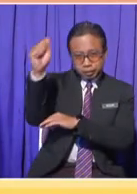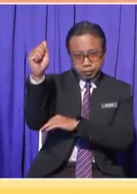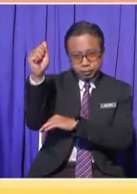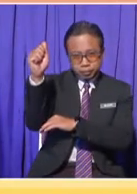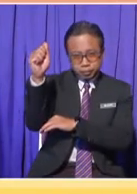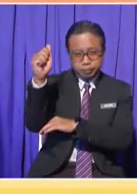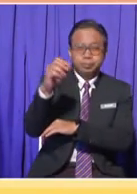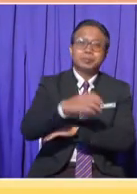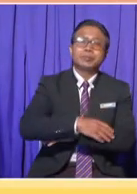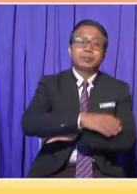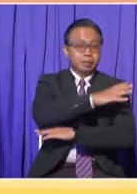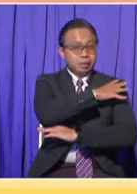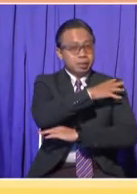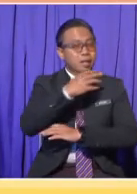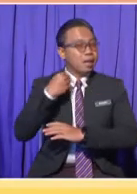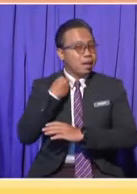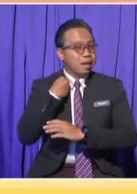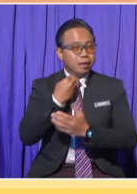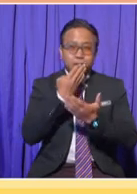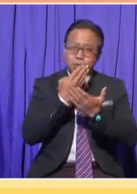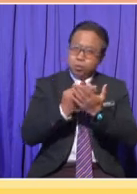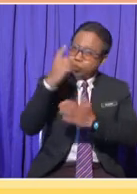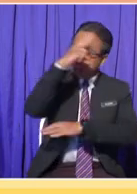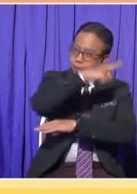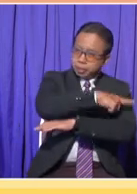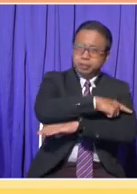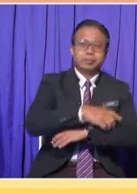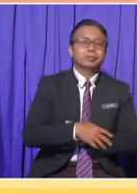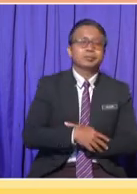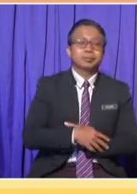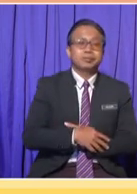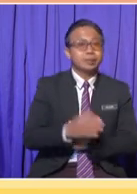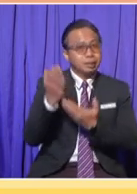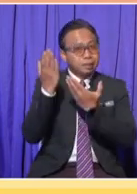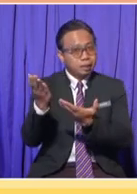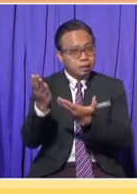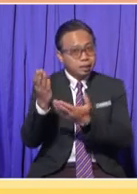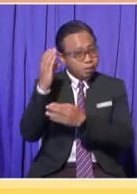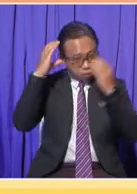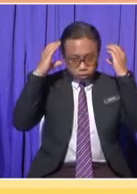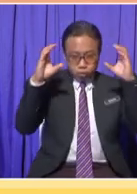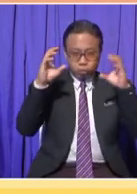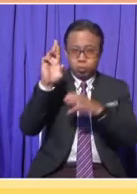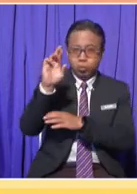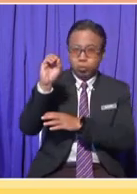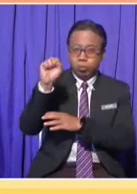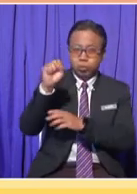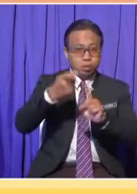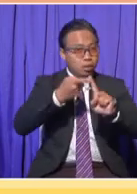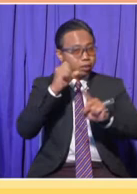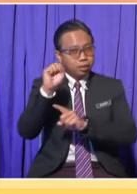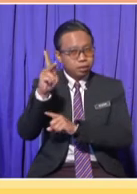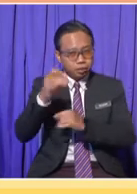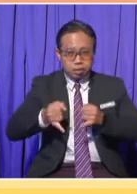Assalamualaikum warahmatullahi wabarakatuh and a very good day. I'm Puan Rosliza binti Ramli from